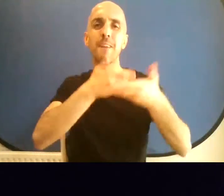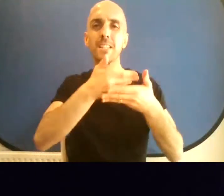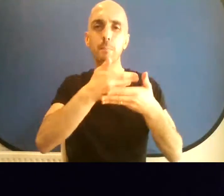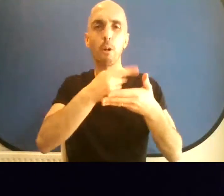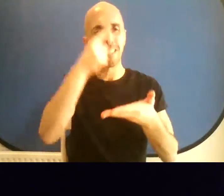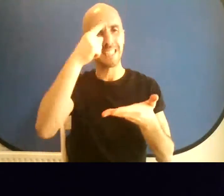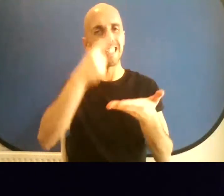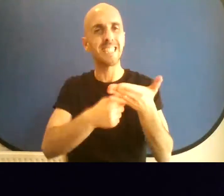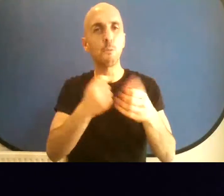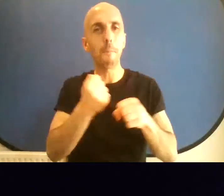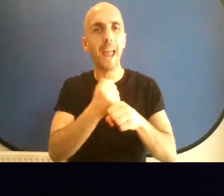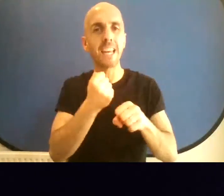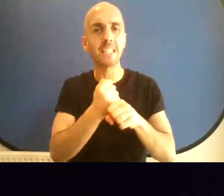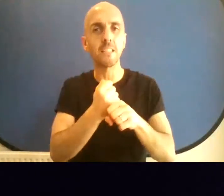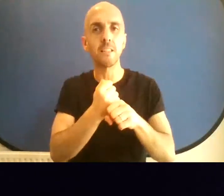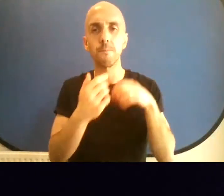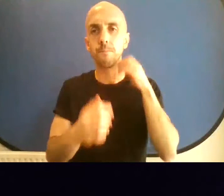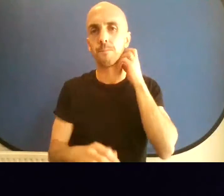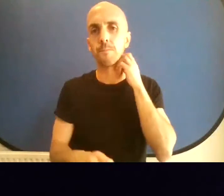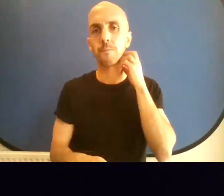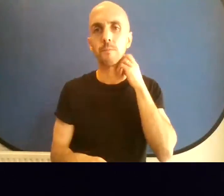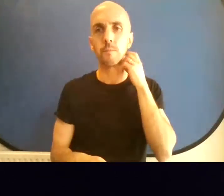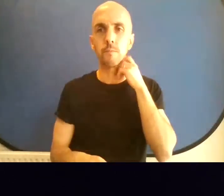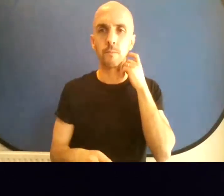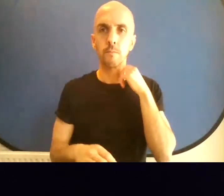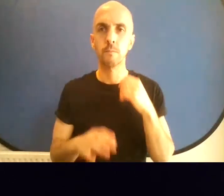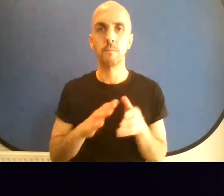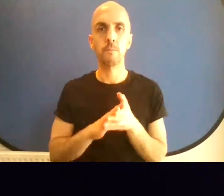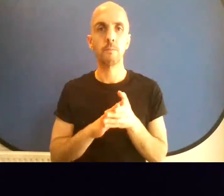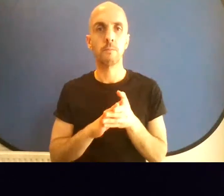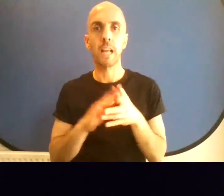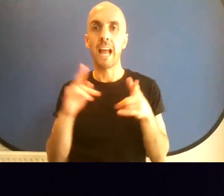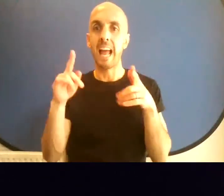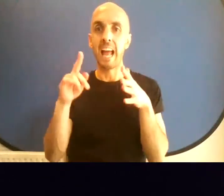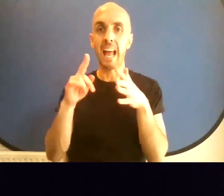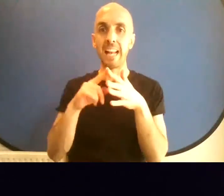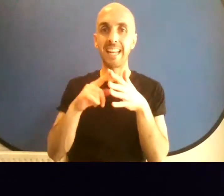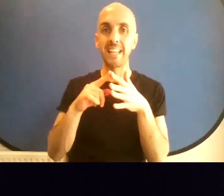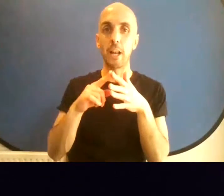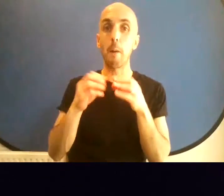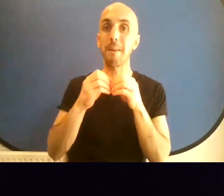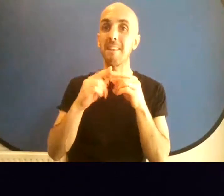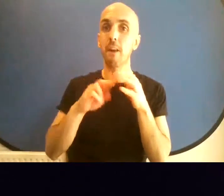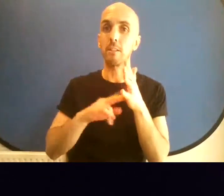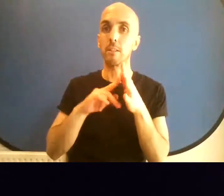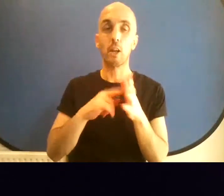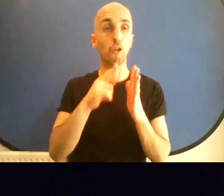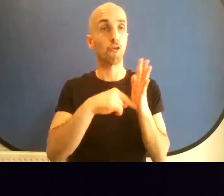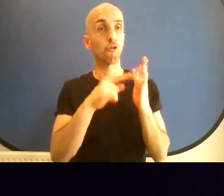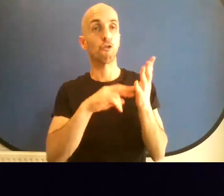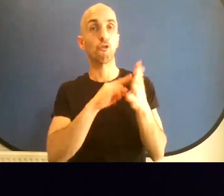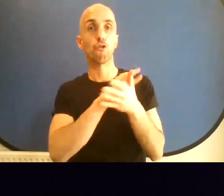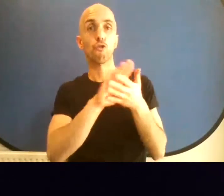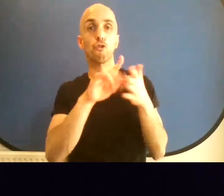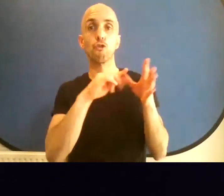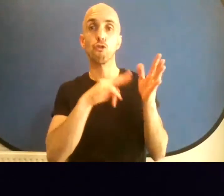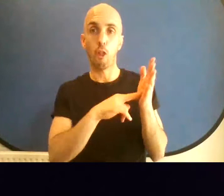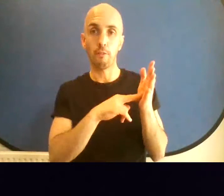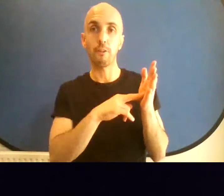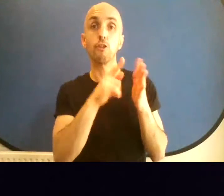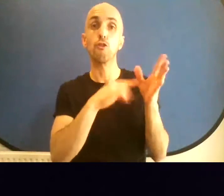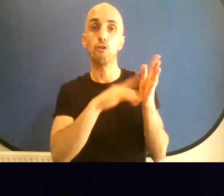yet. Lynn Beavers there is the Principal Social Worker in Middlesbrough, and Jonathan Jameson is Head of Service